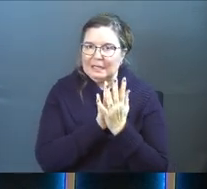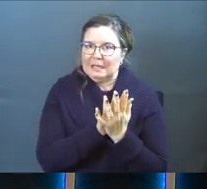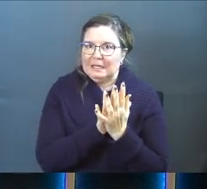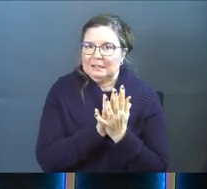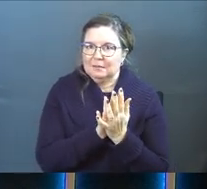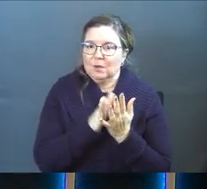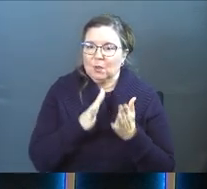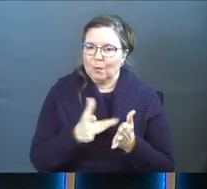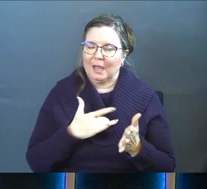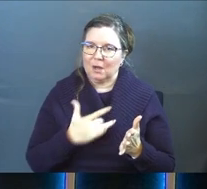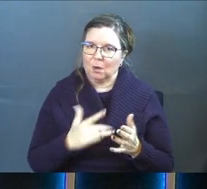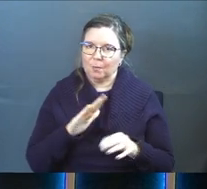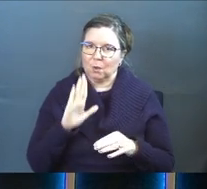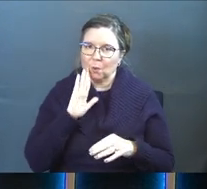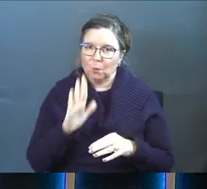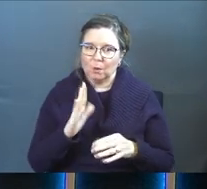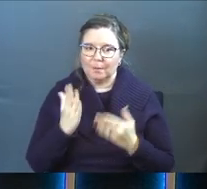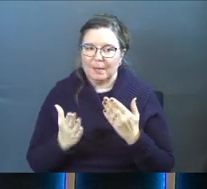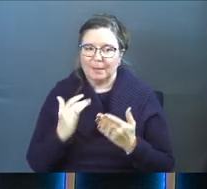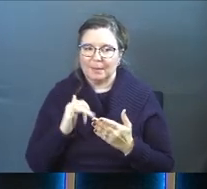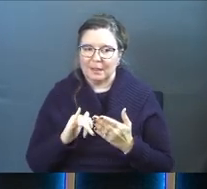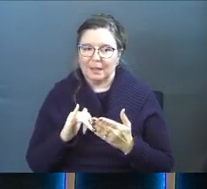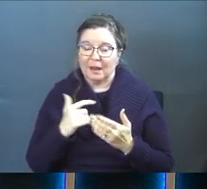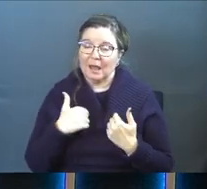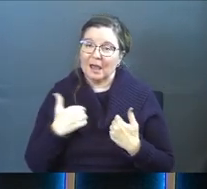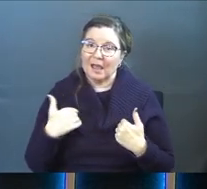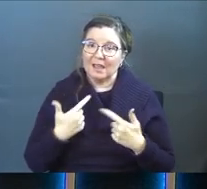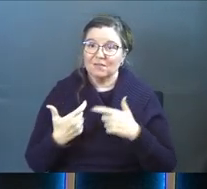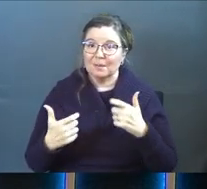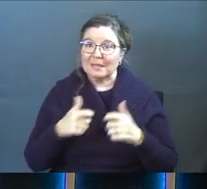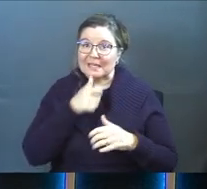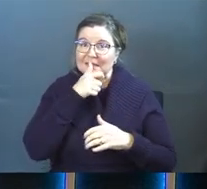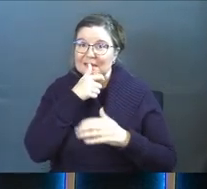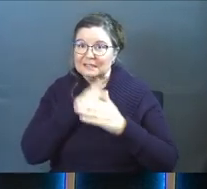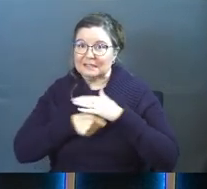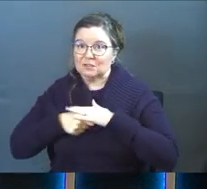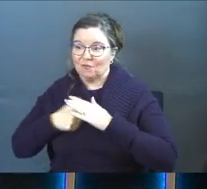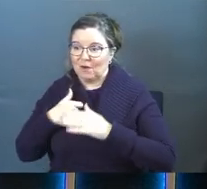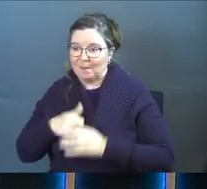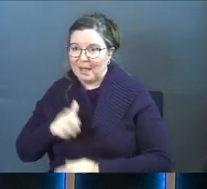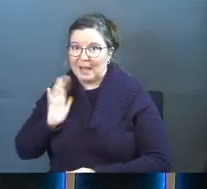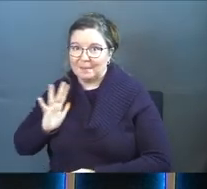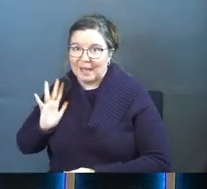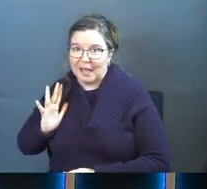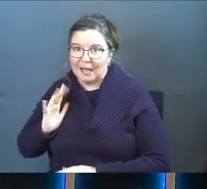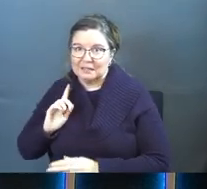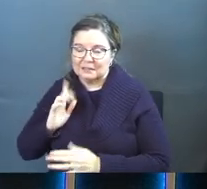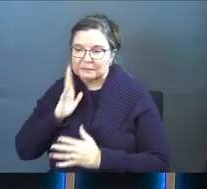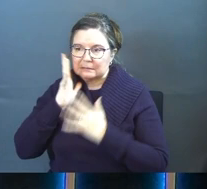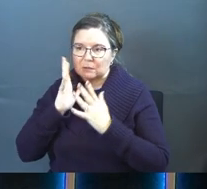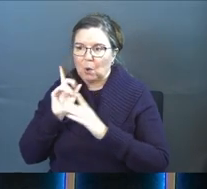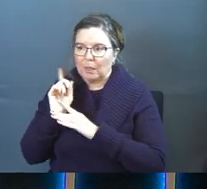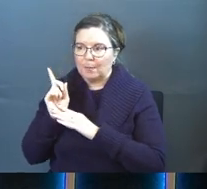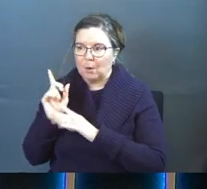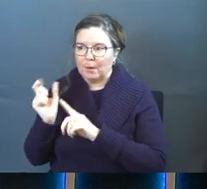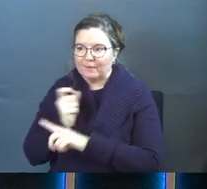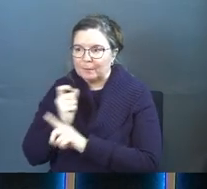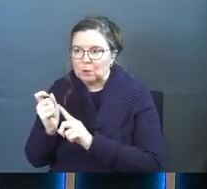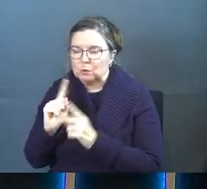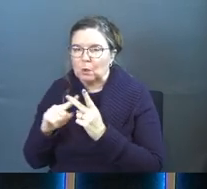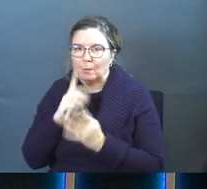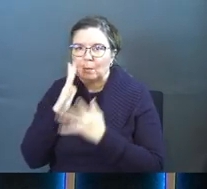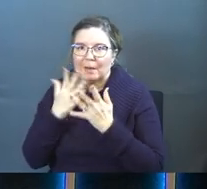that I normally would get intimate. Maybe like I've got big secrets from my past, or that moment of abuse, or the